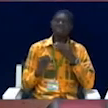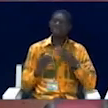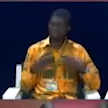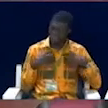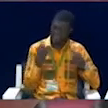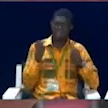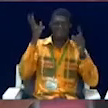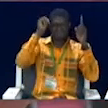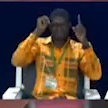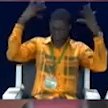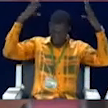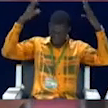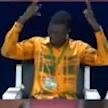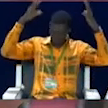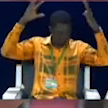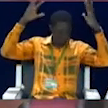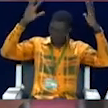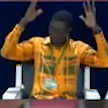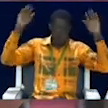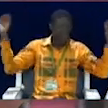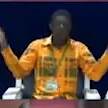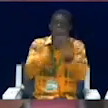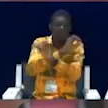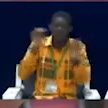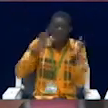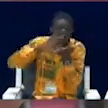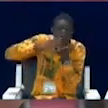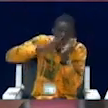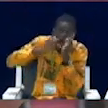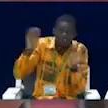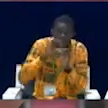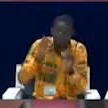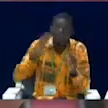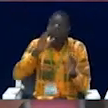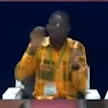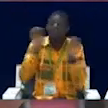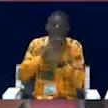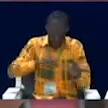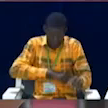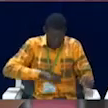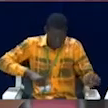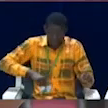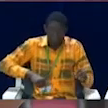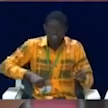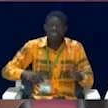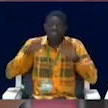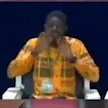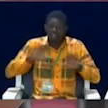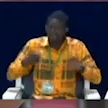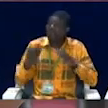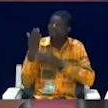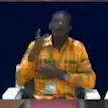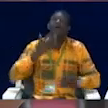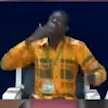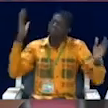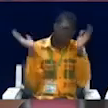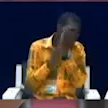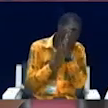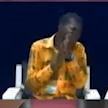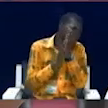him. No medications, no surgery at all. Children of God, praise